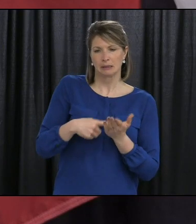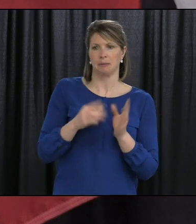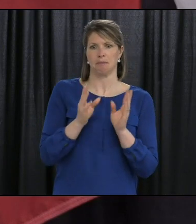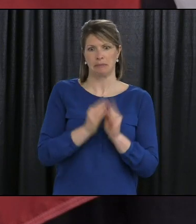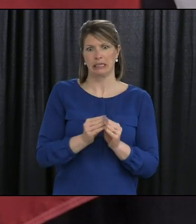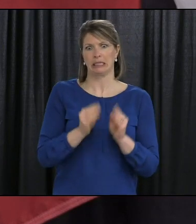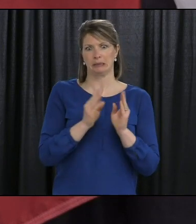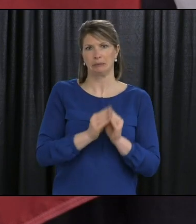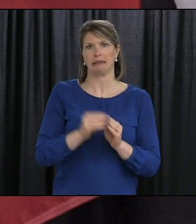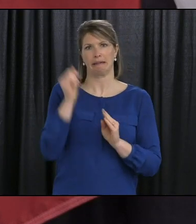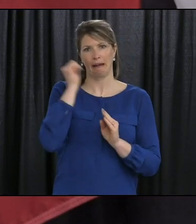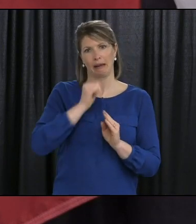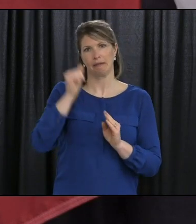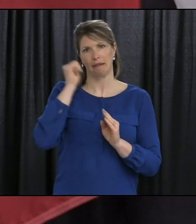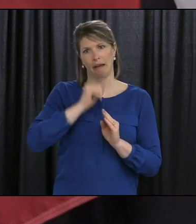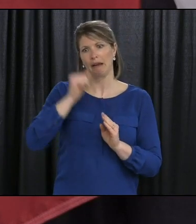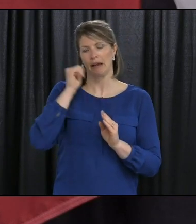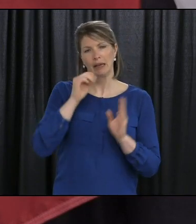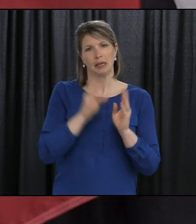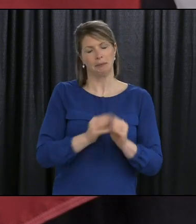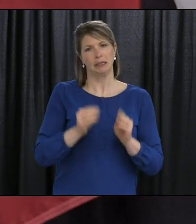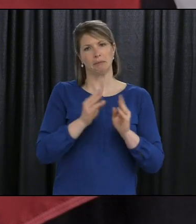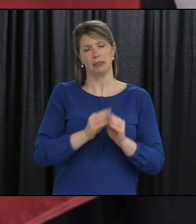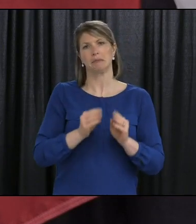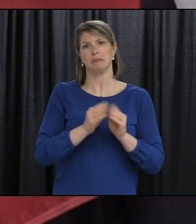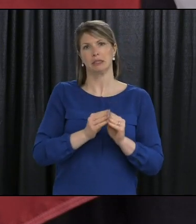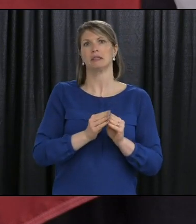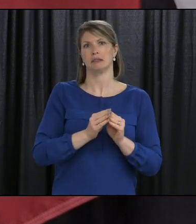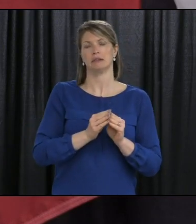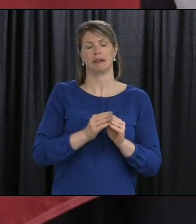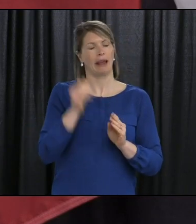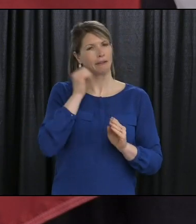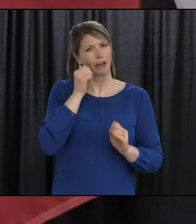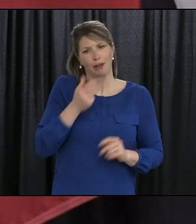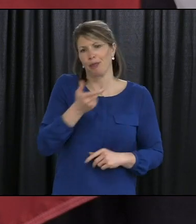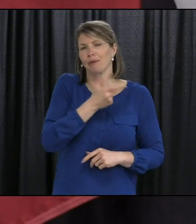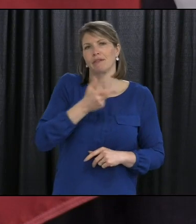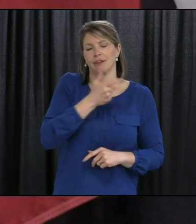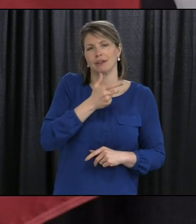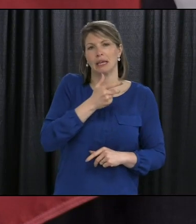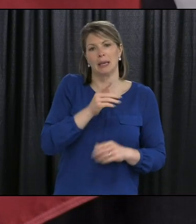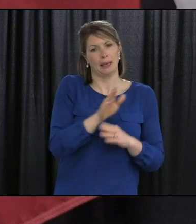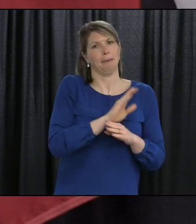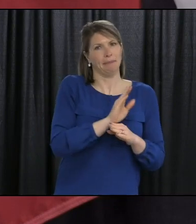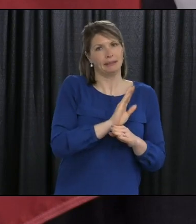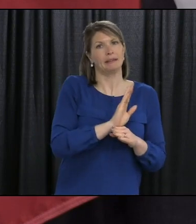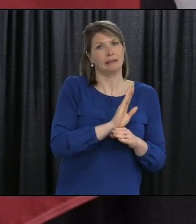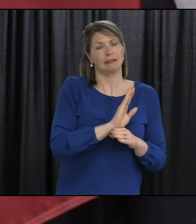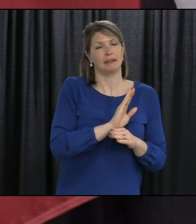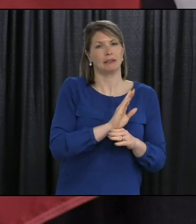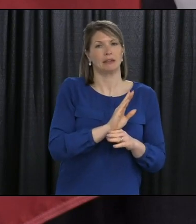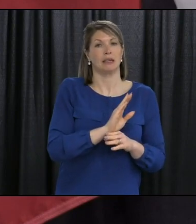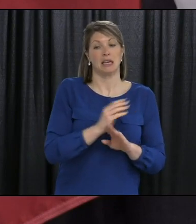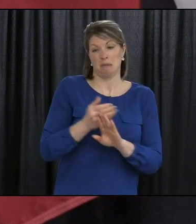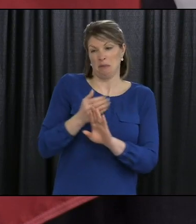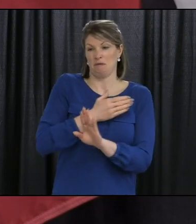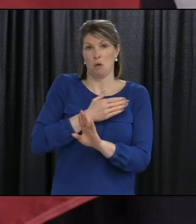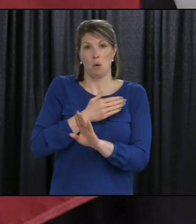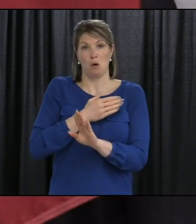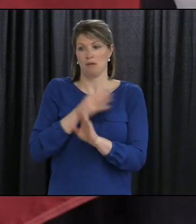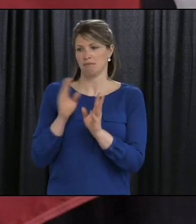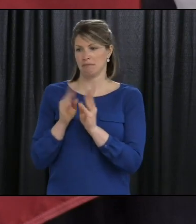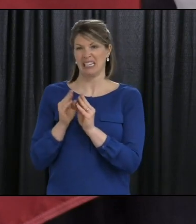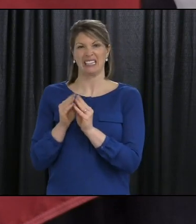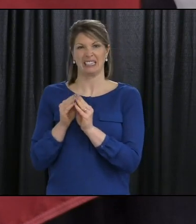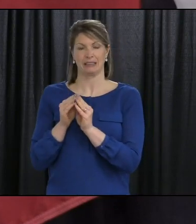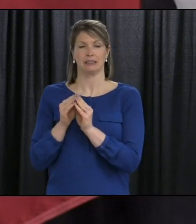lot of work that happens behind the scenes, and there's many groups, and I've had this conversation with Dr. Fitzgerald just prior to coming in here. There's many groups